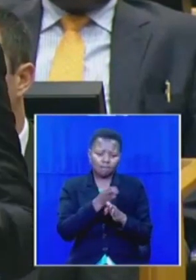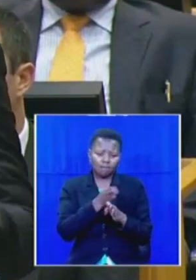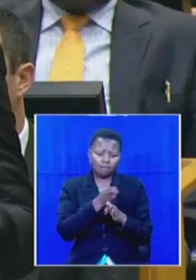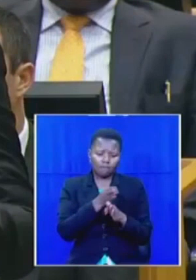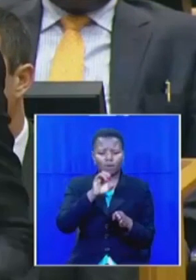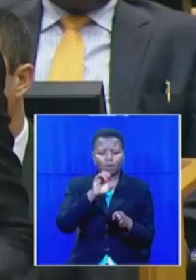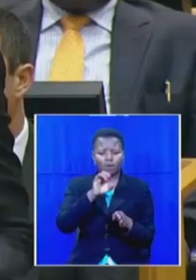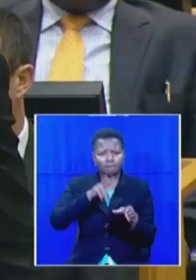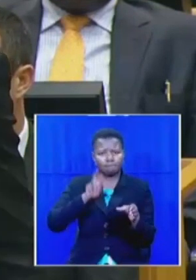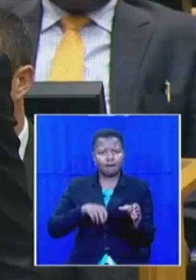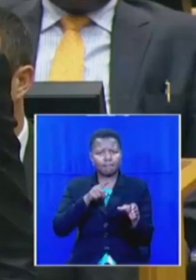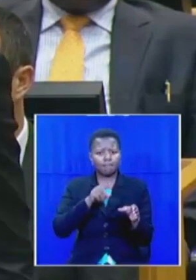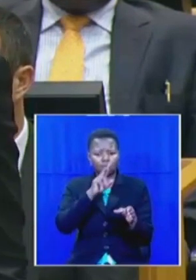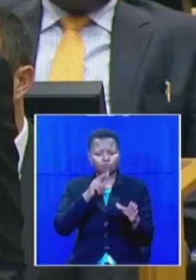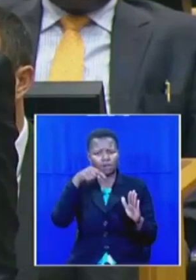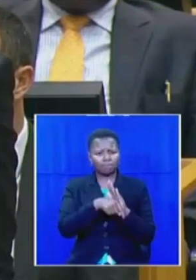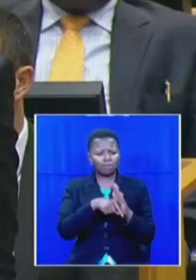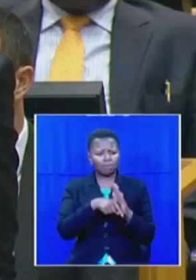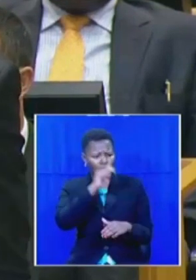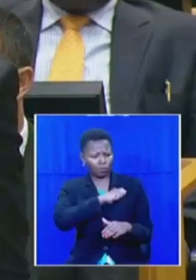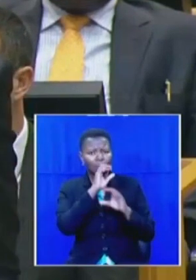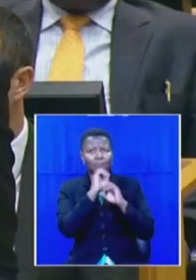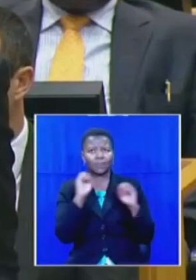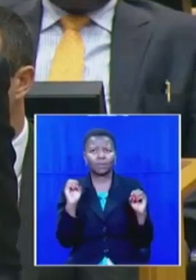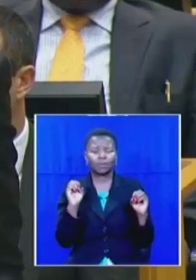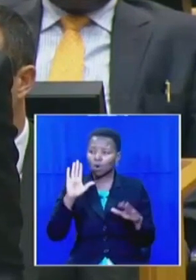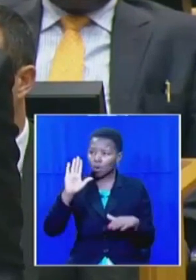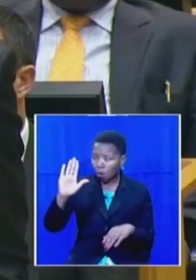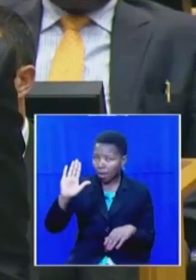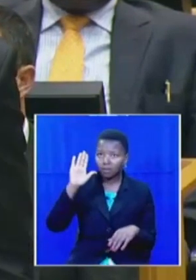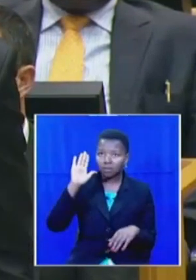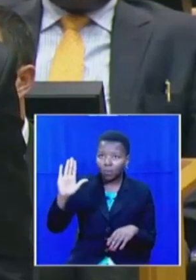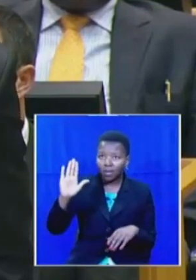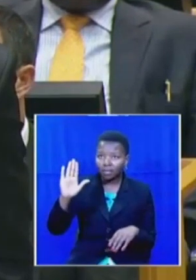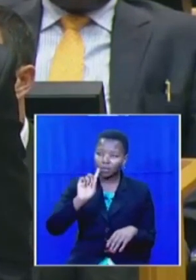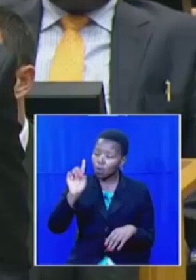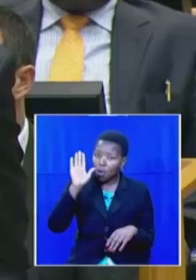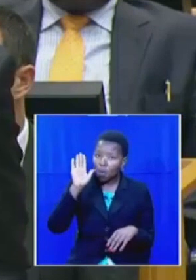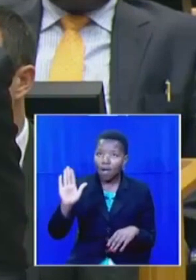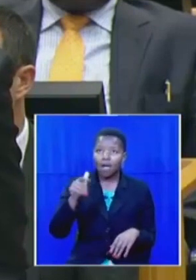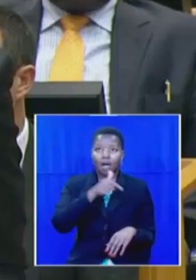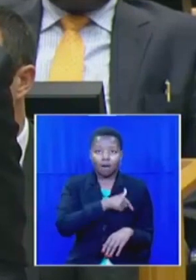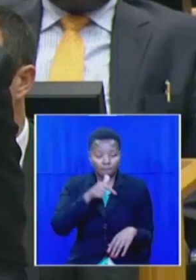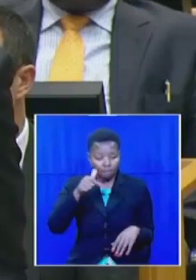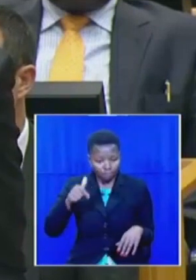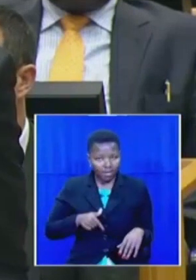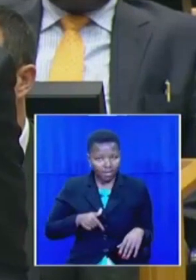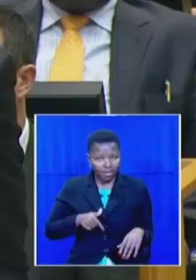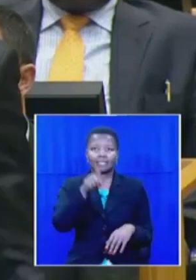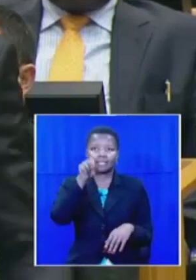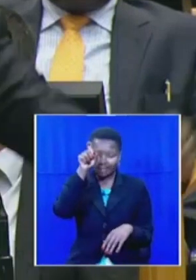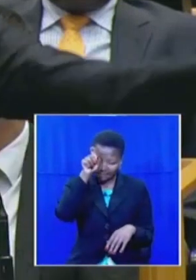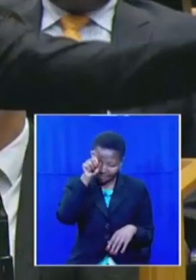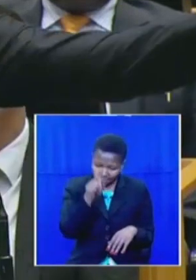which is not true. The fact of the matter is... Honorable Maimane, Honorable Maimane, the president if you have an argument